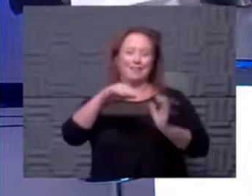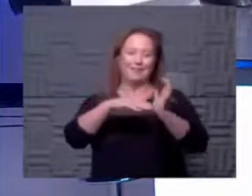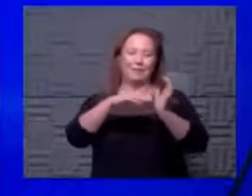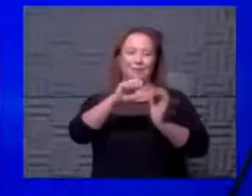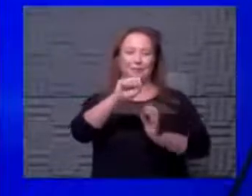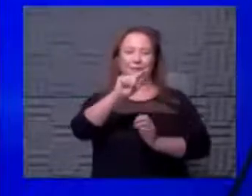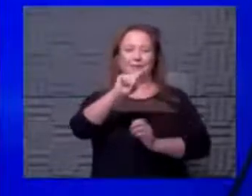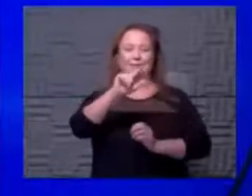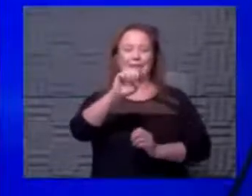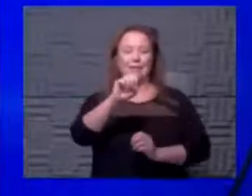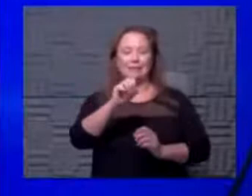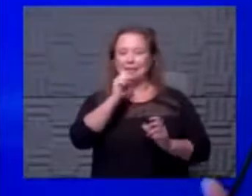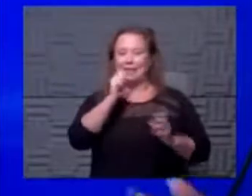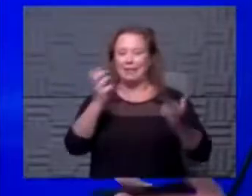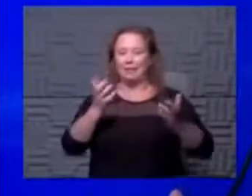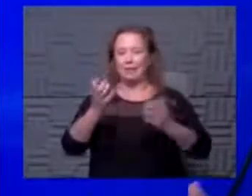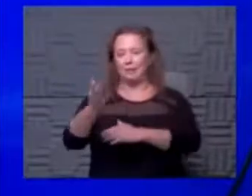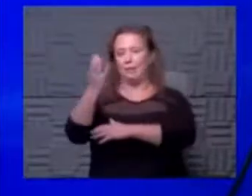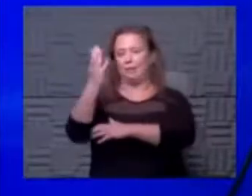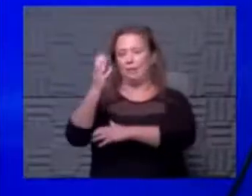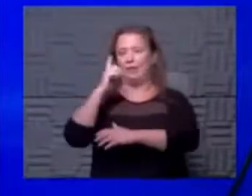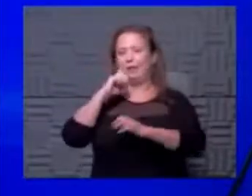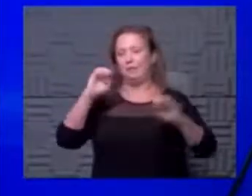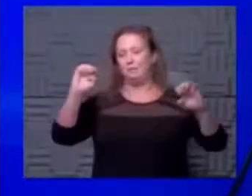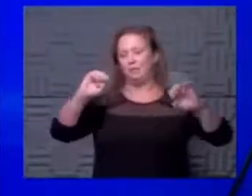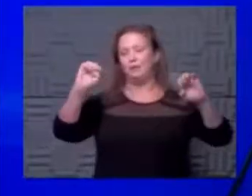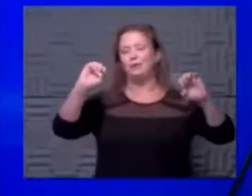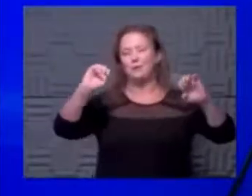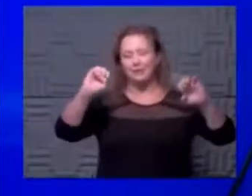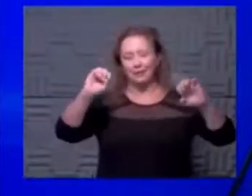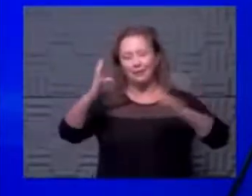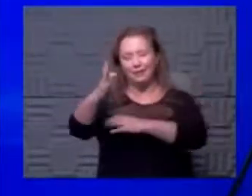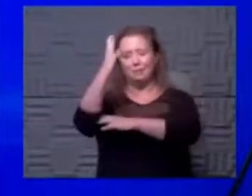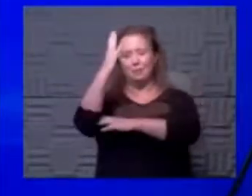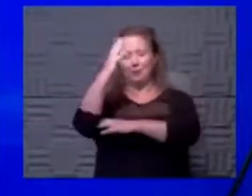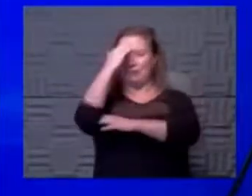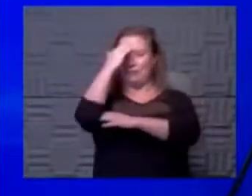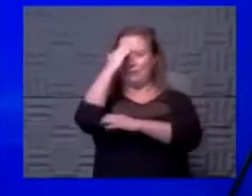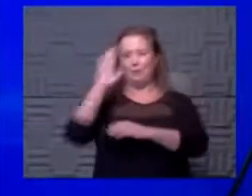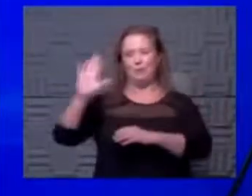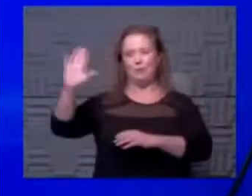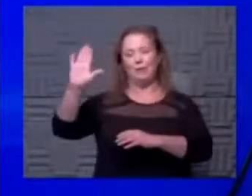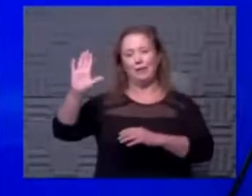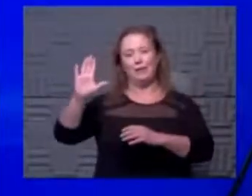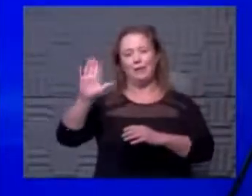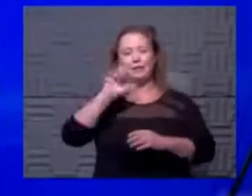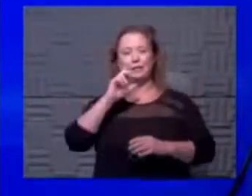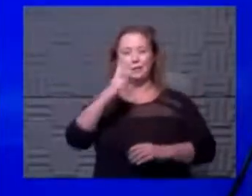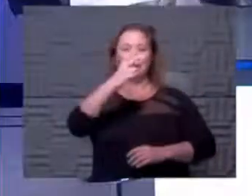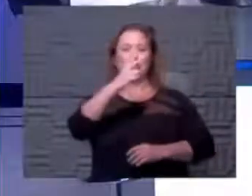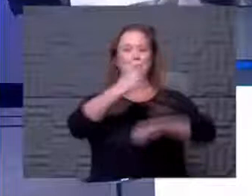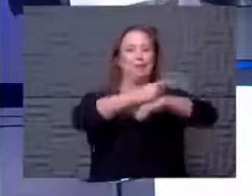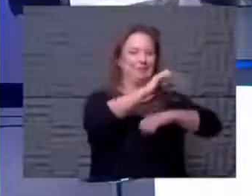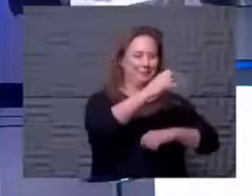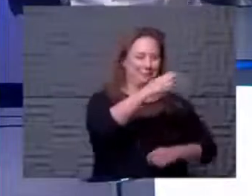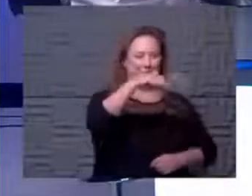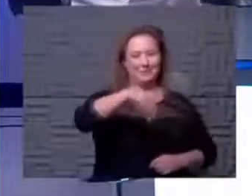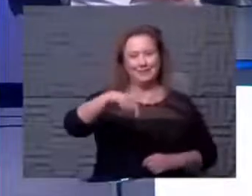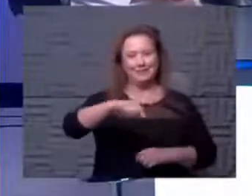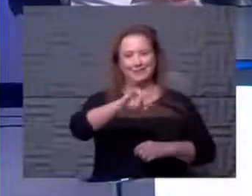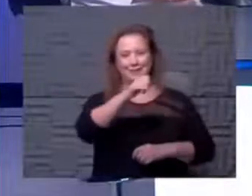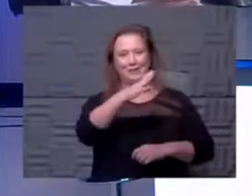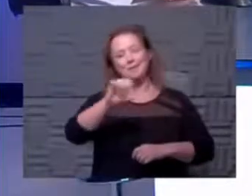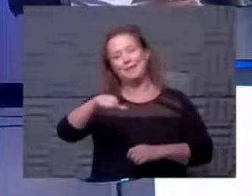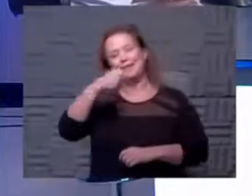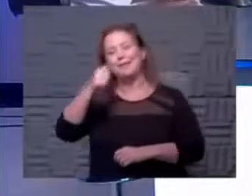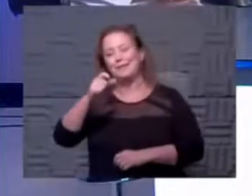Stites is not here this morning. He had urgent medical business to attend to, and we know that he's got two day jobs, this one and